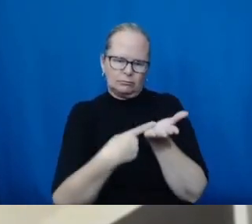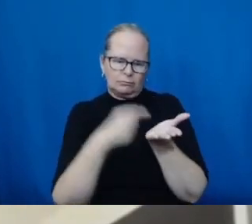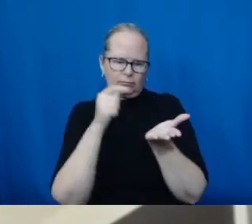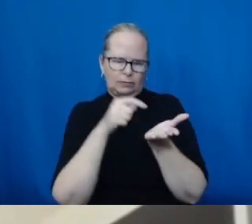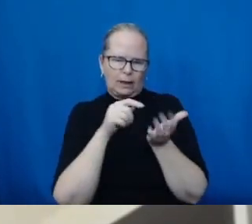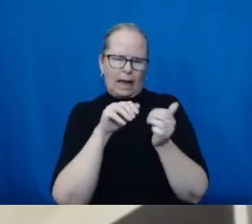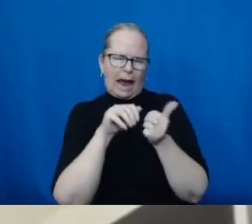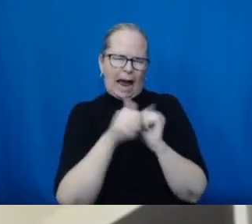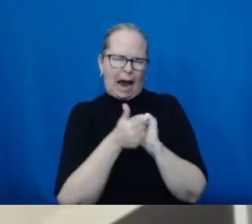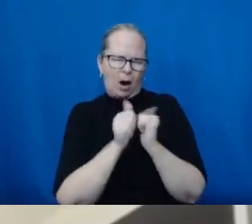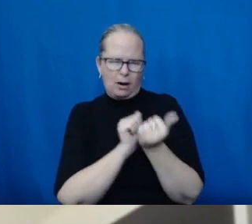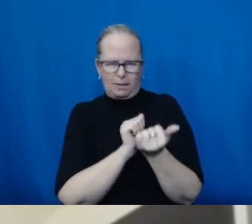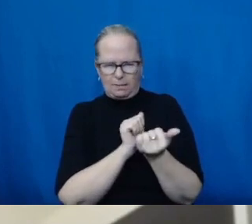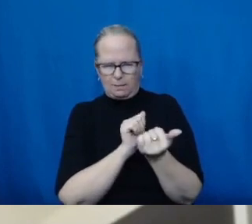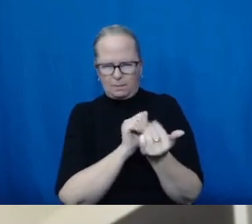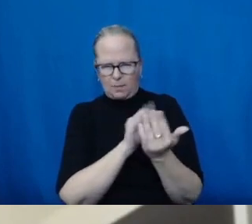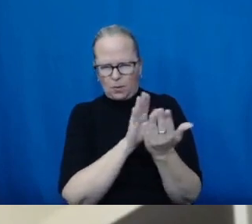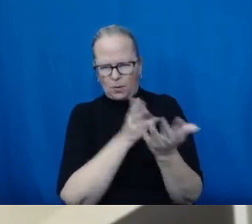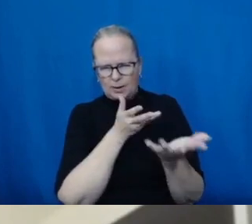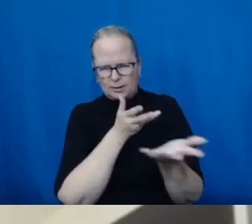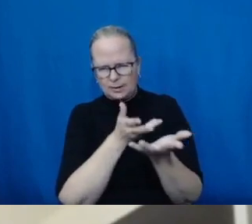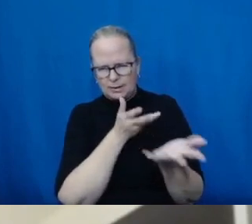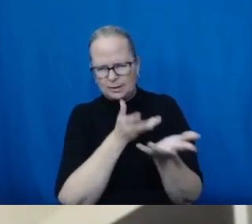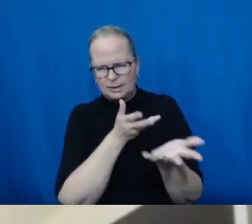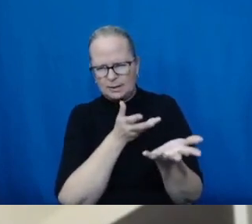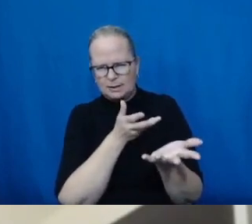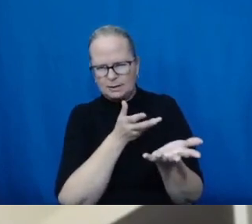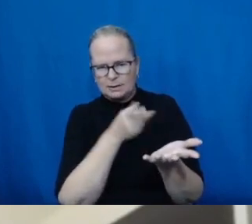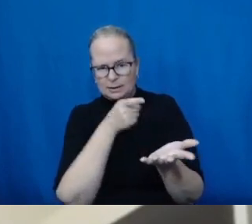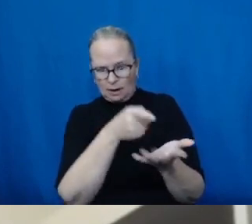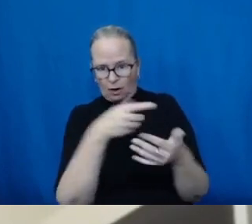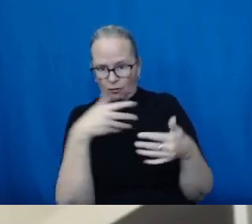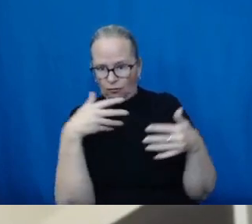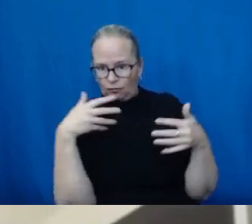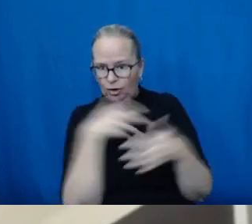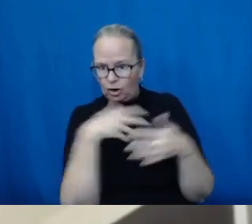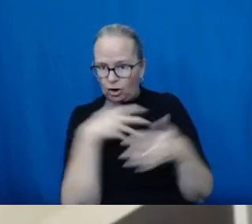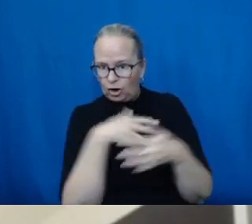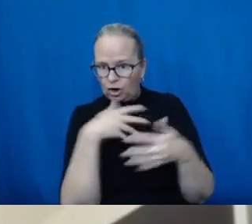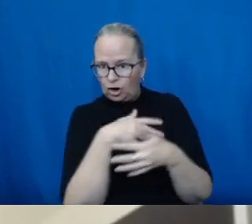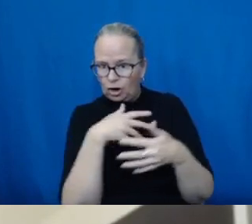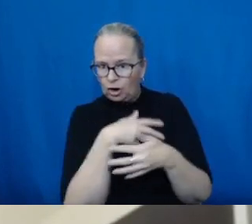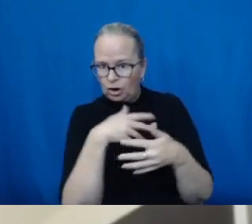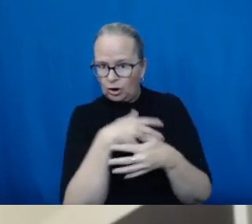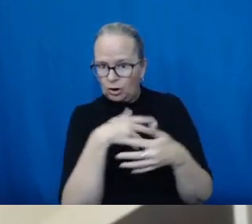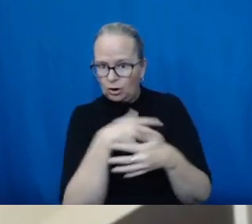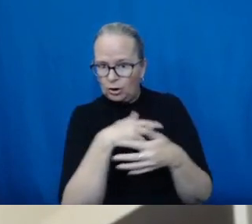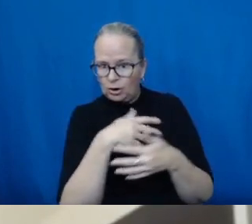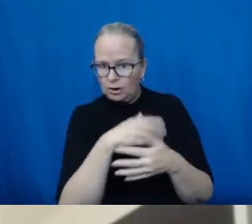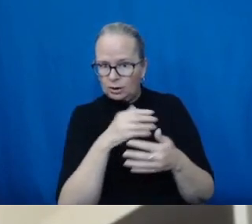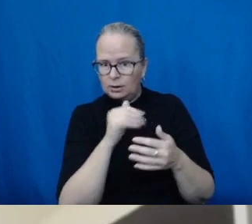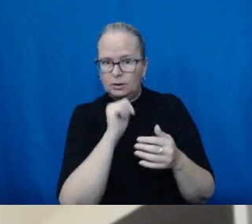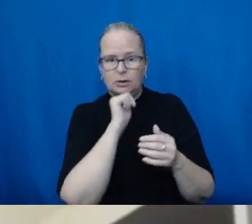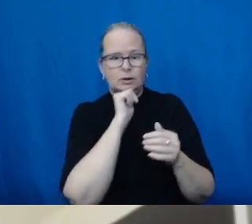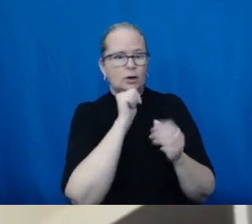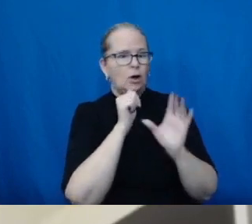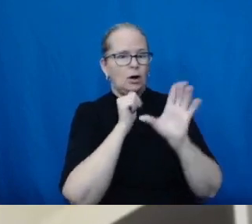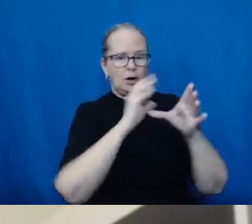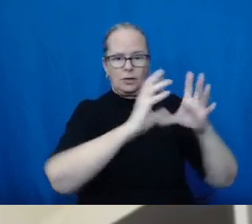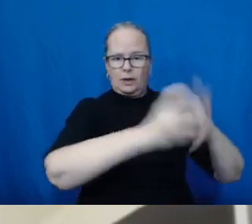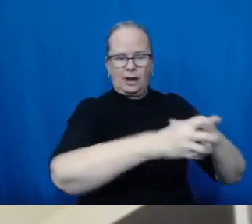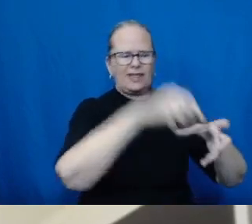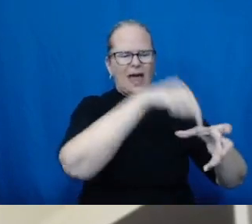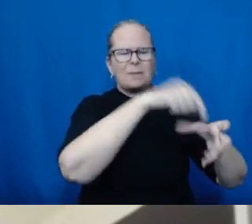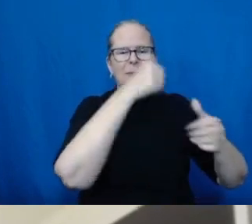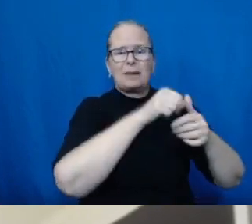these beliefs. Again, not with the extremists who are beyond reason, but with the people around them who are they're afraid and they're uncertain and they don't know who to talk